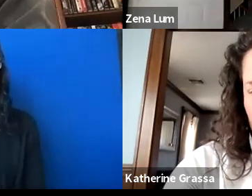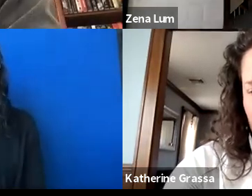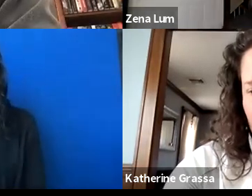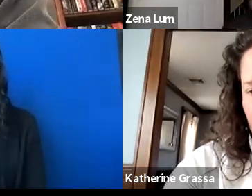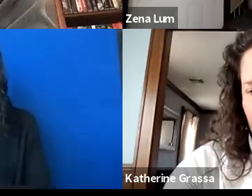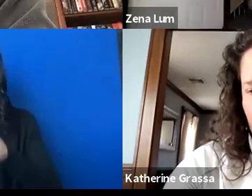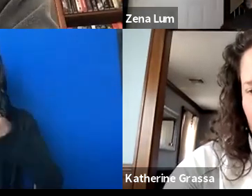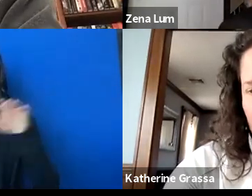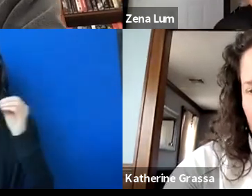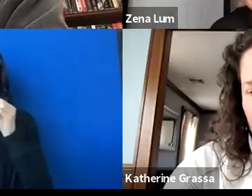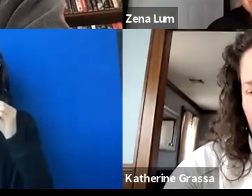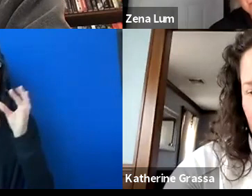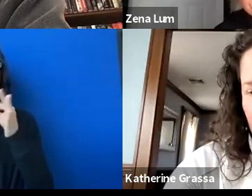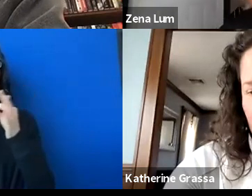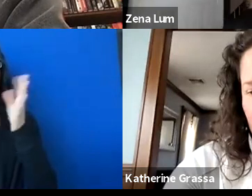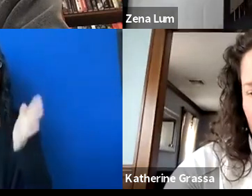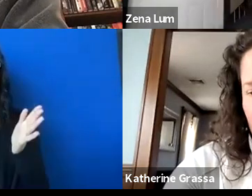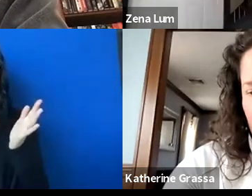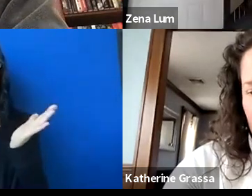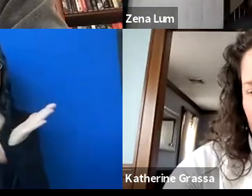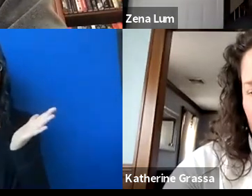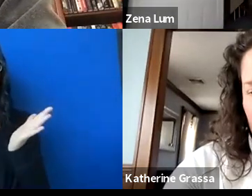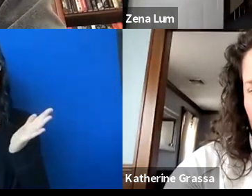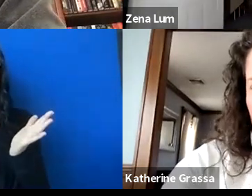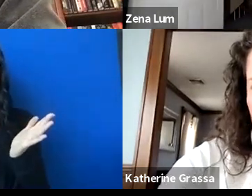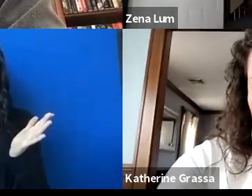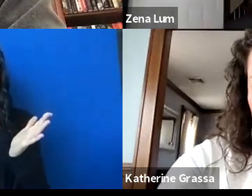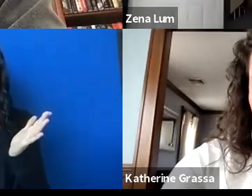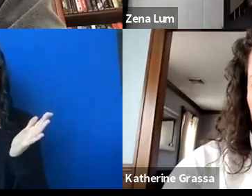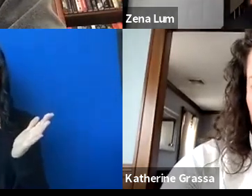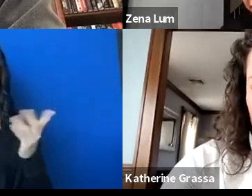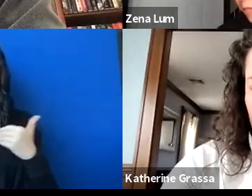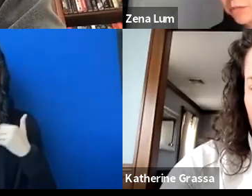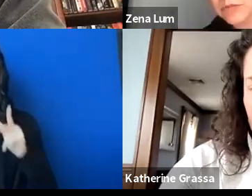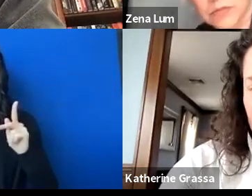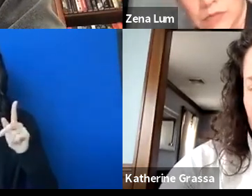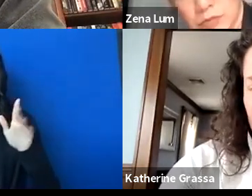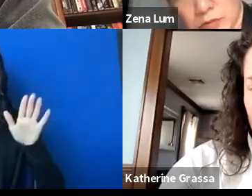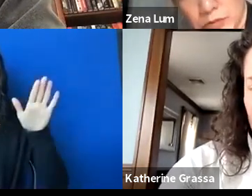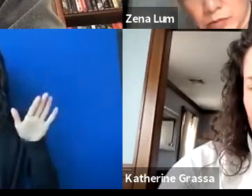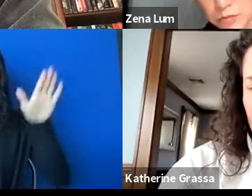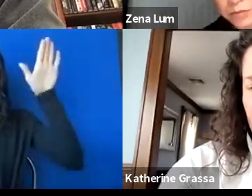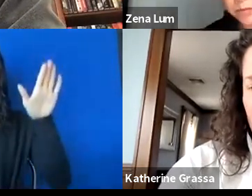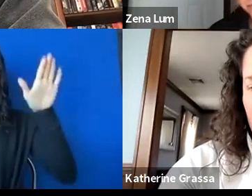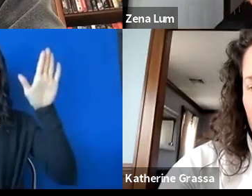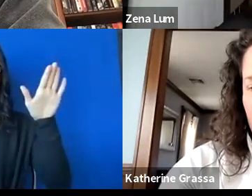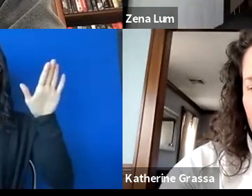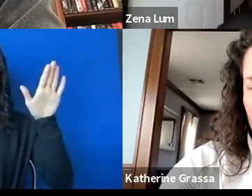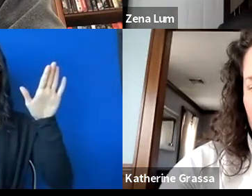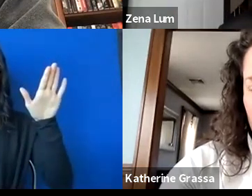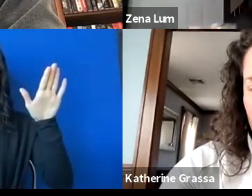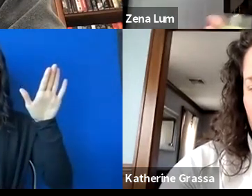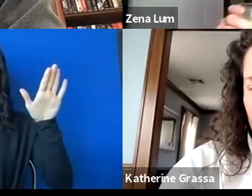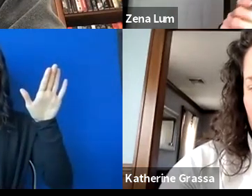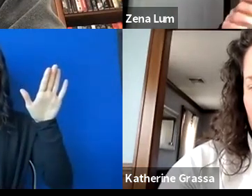any more speakers signed up. Great. I do see we have people raising their hand. I don't know. It's up to you.